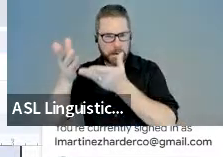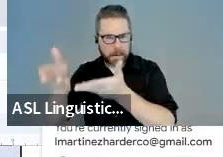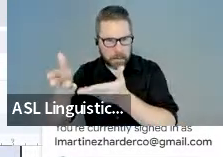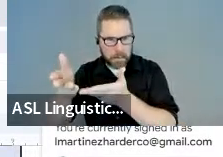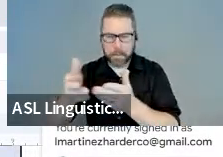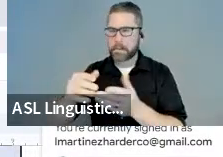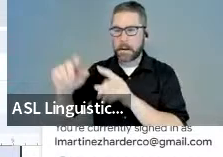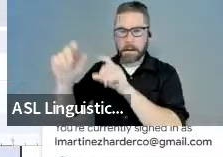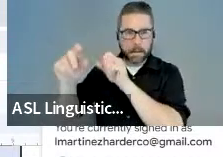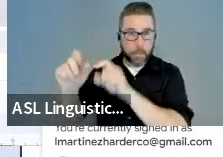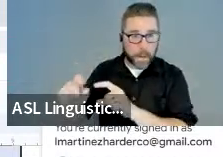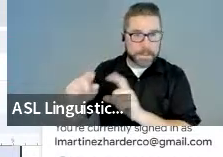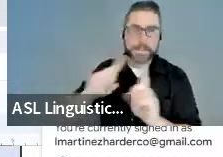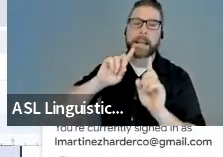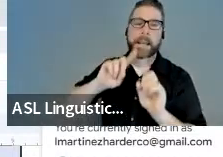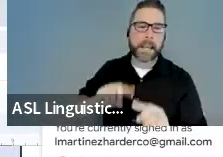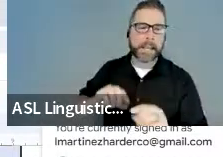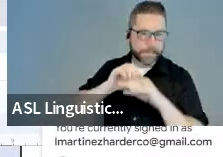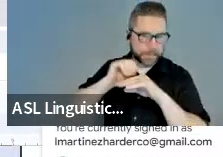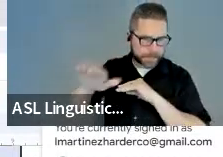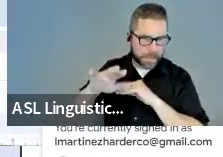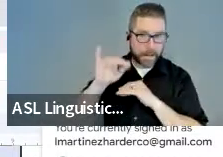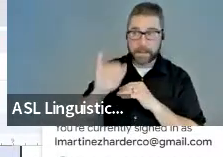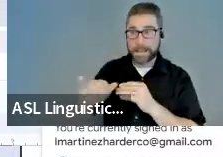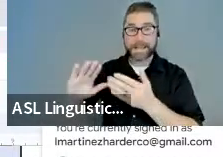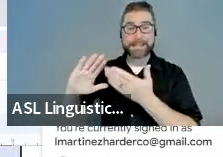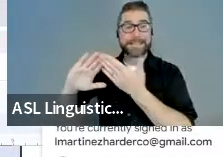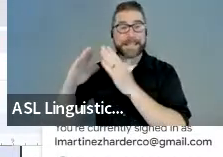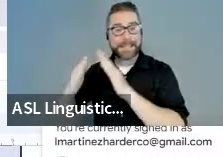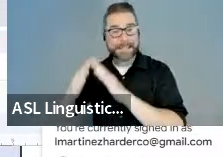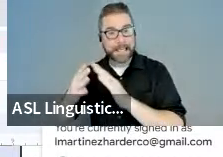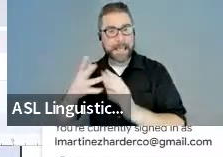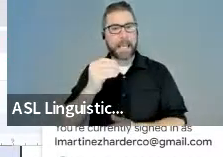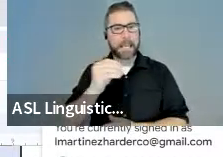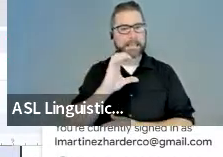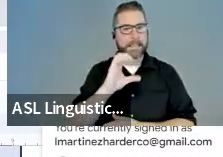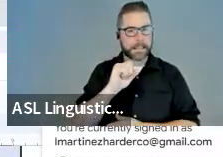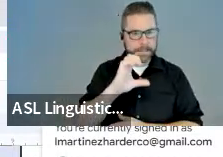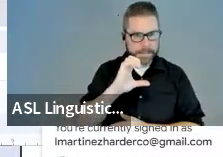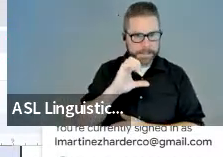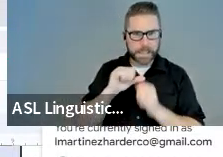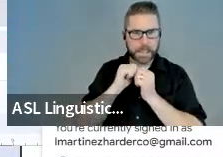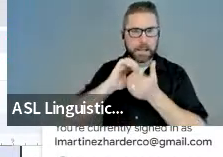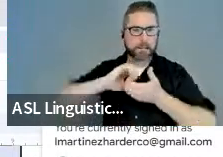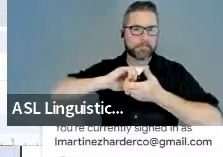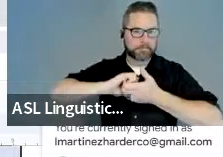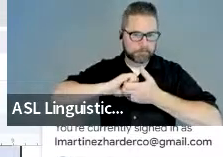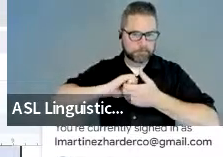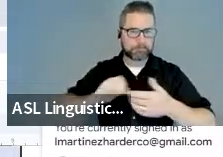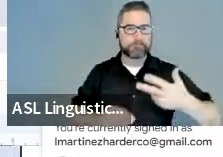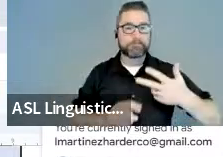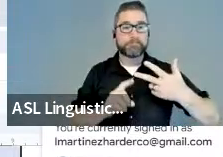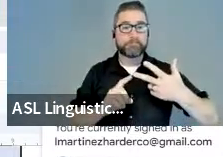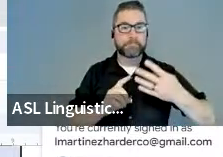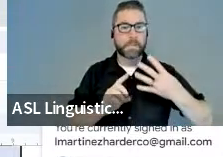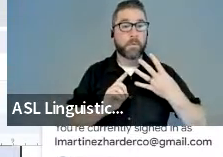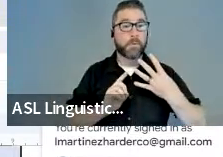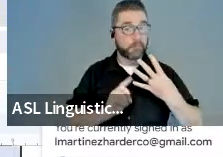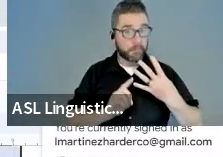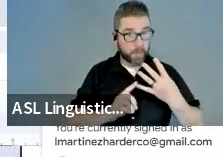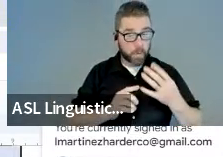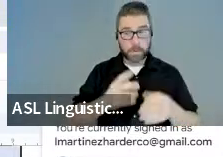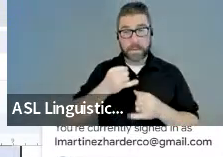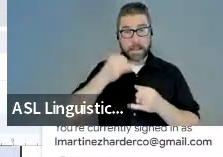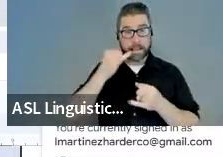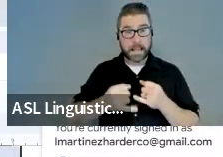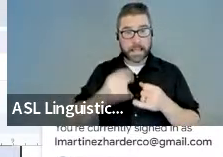of Stockton working together. And then the fourth and last action item we captured is for